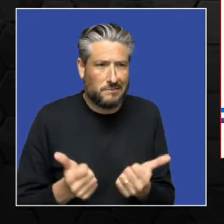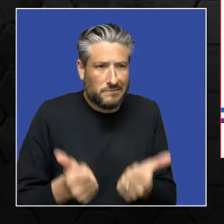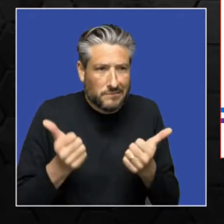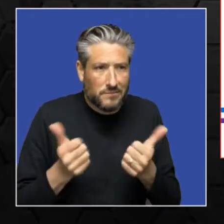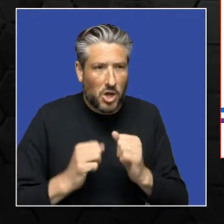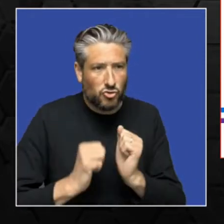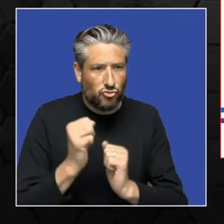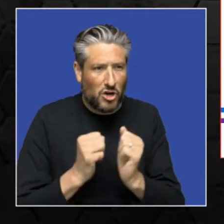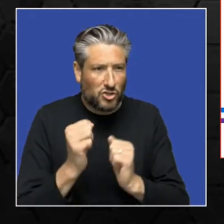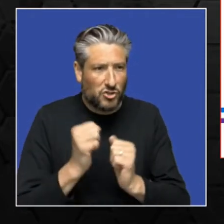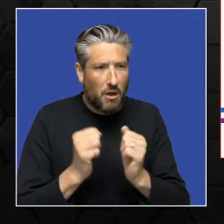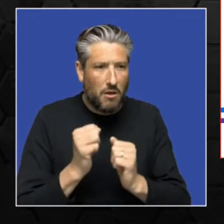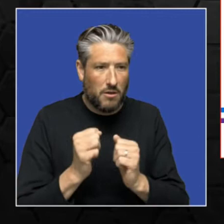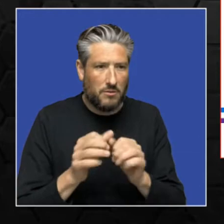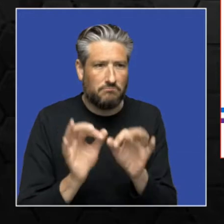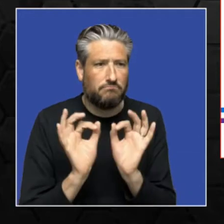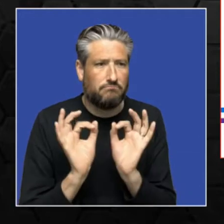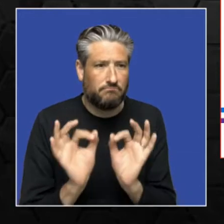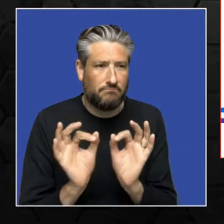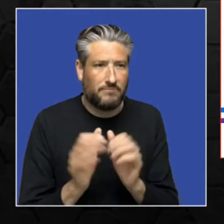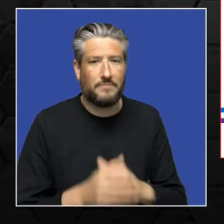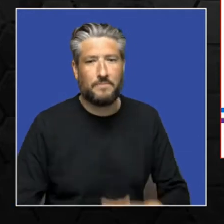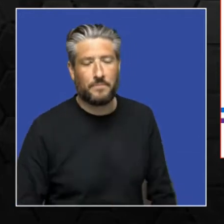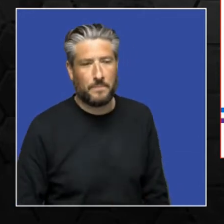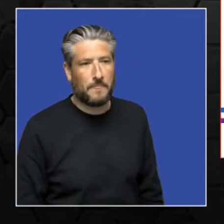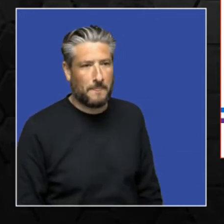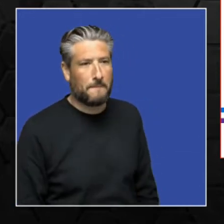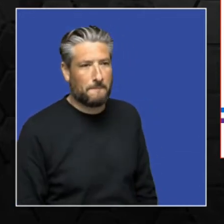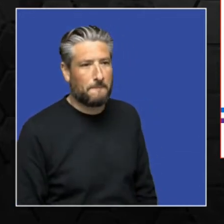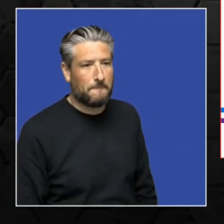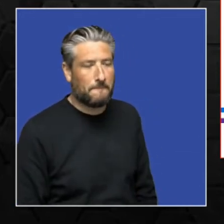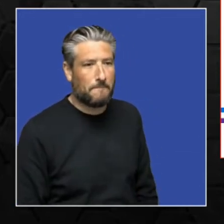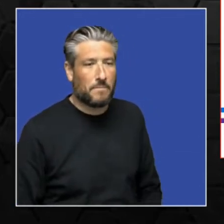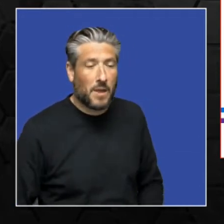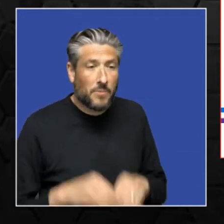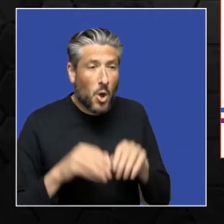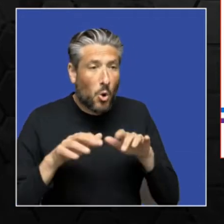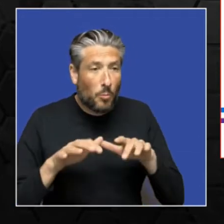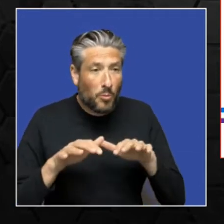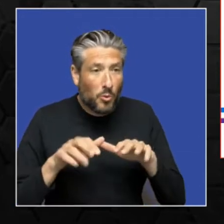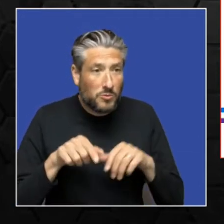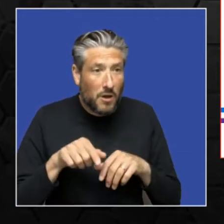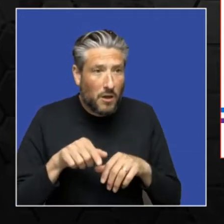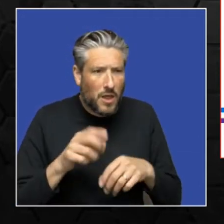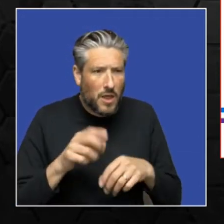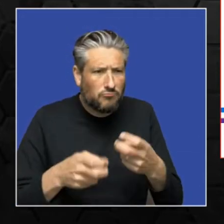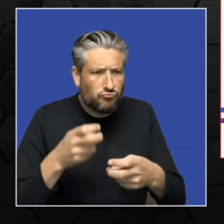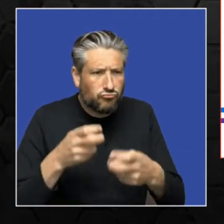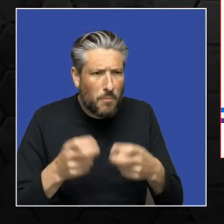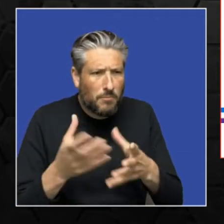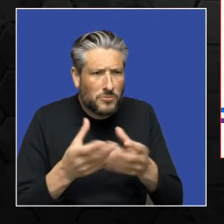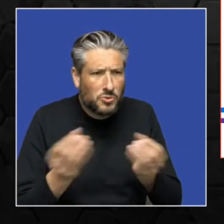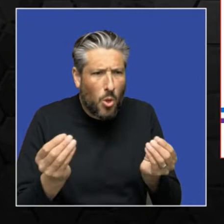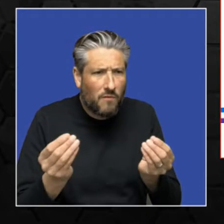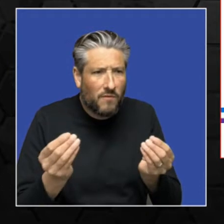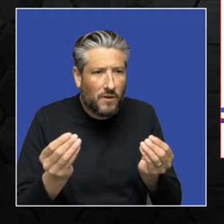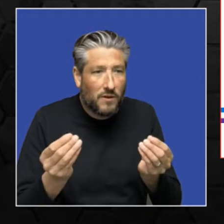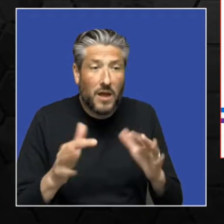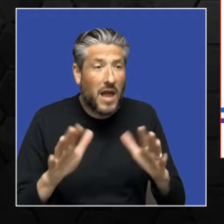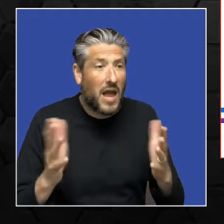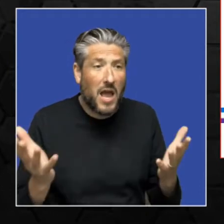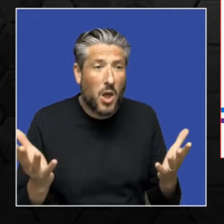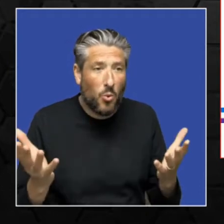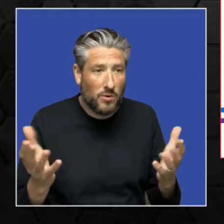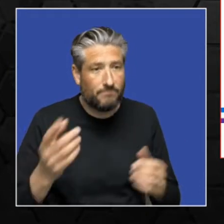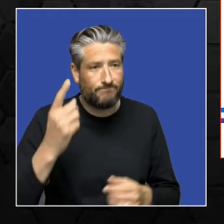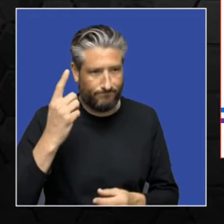and that come up every day, we need to know what is the best architecture so we can optimize, and so that we can make sure we